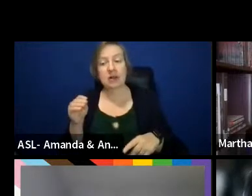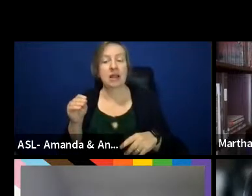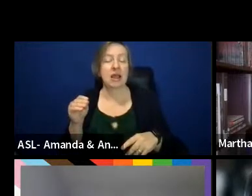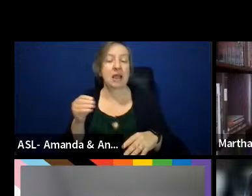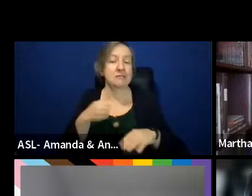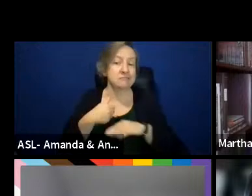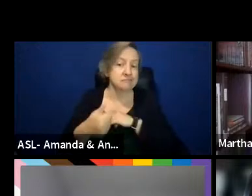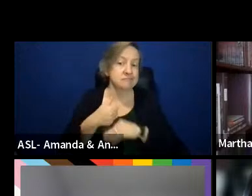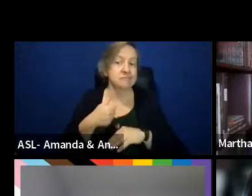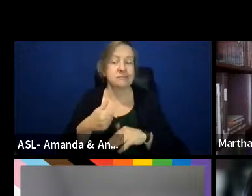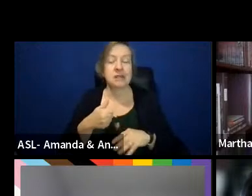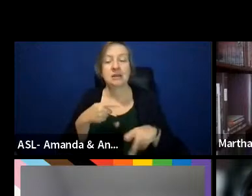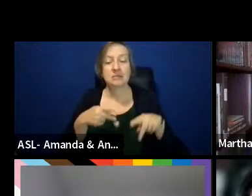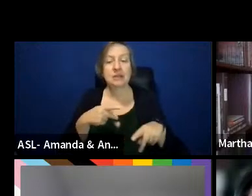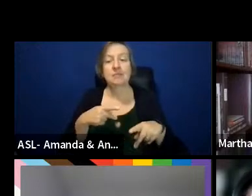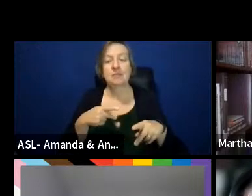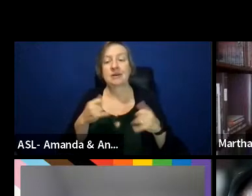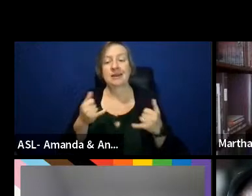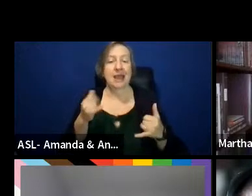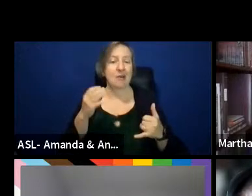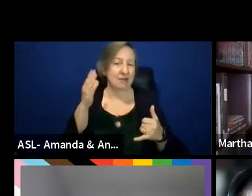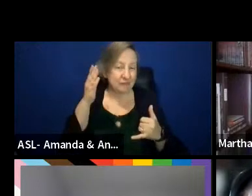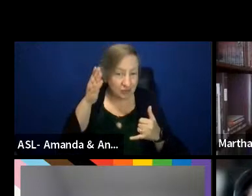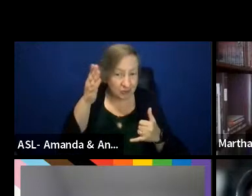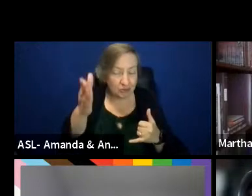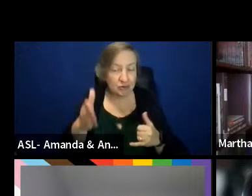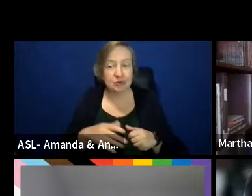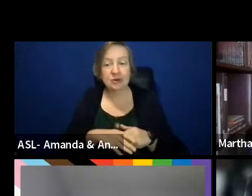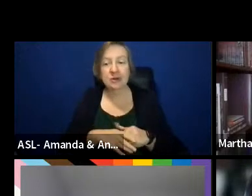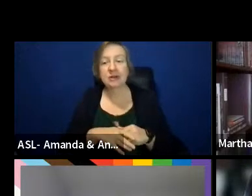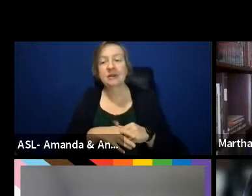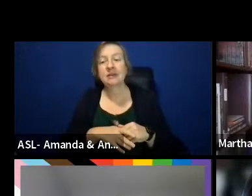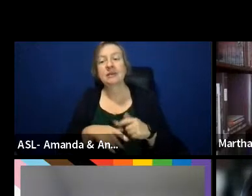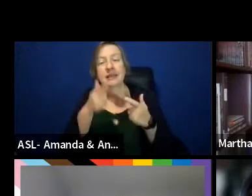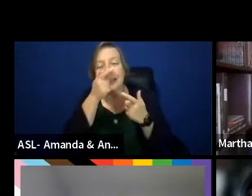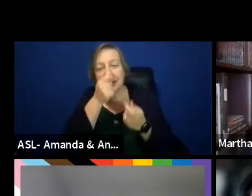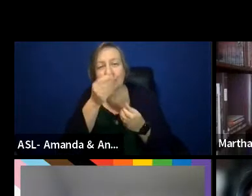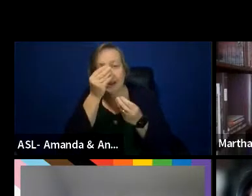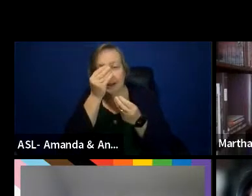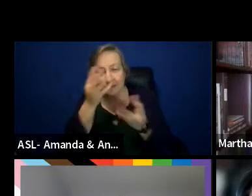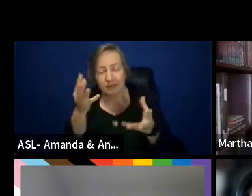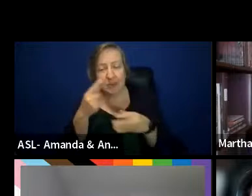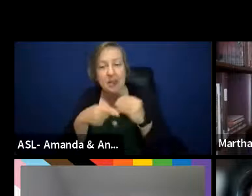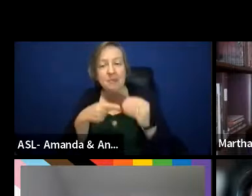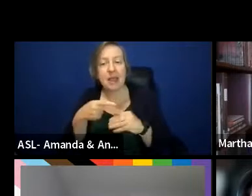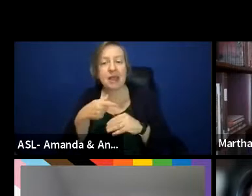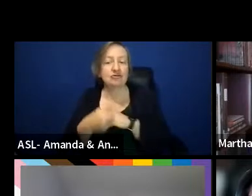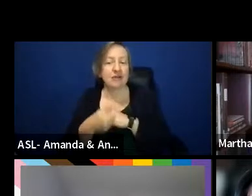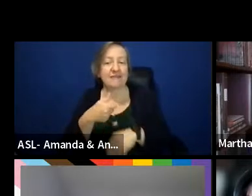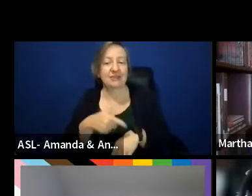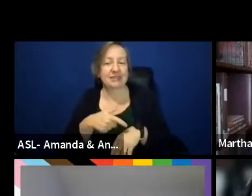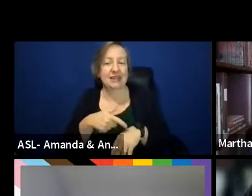vehicles, both now and in the future. Interesting information on travel time that we